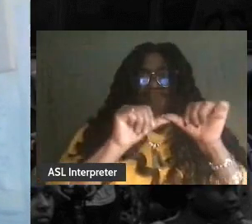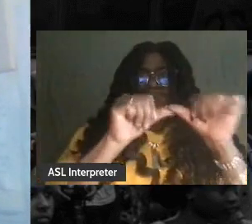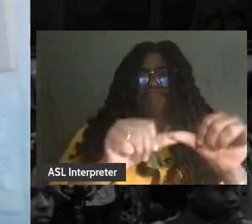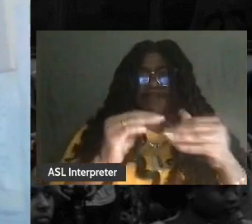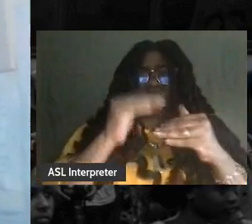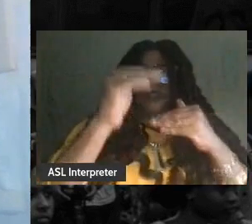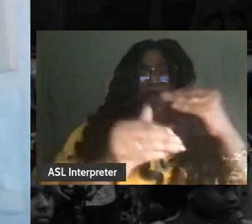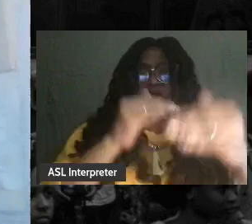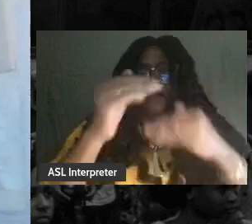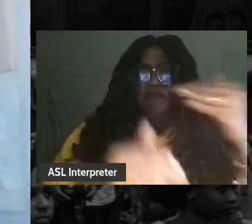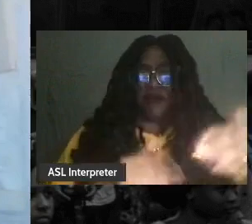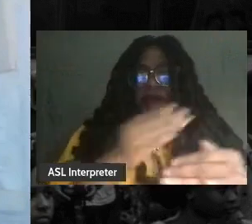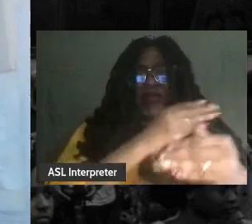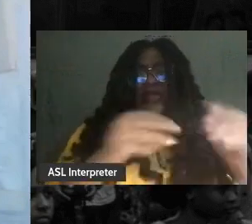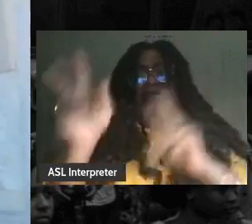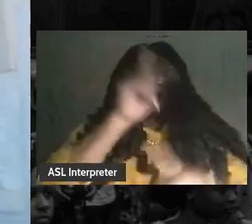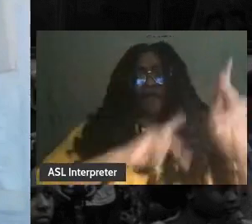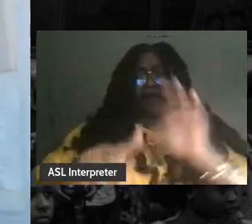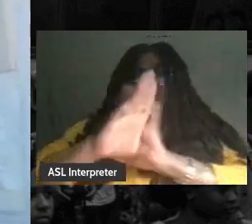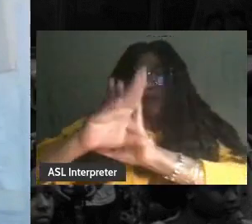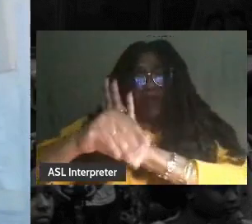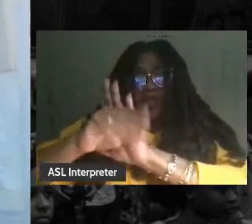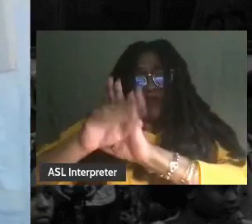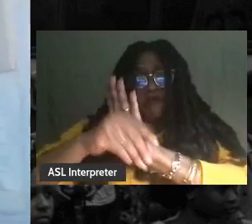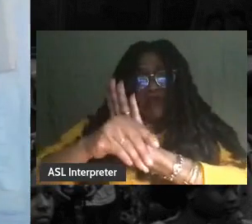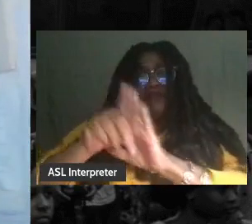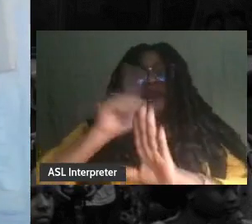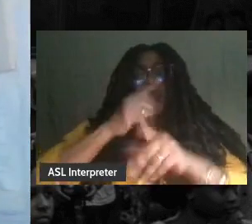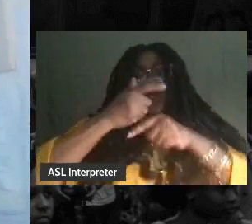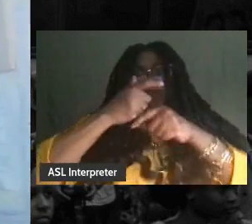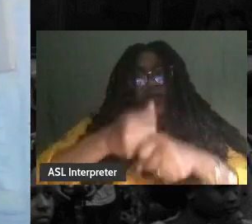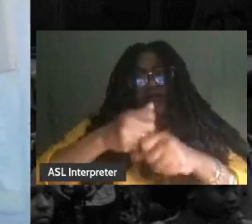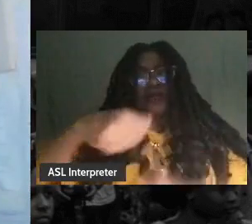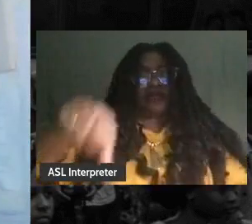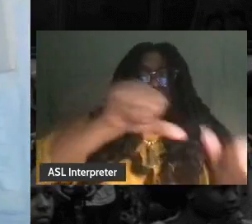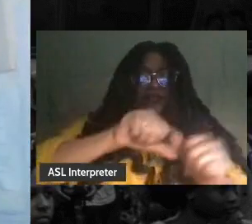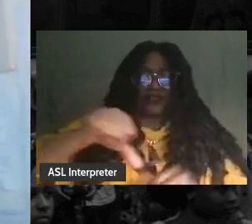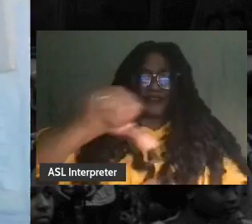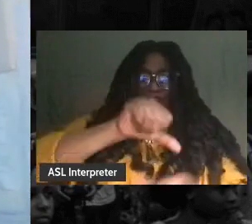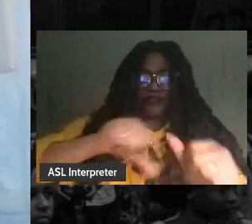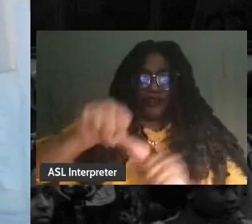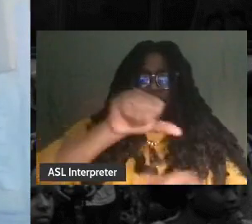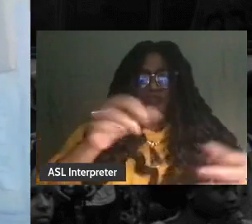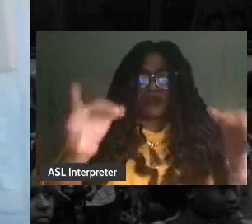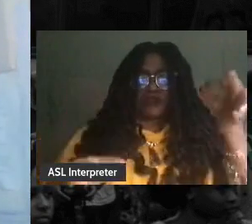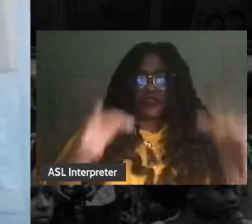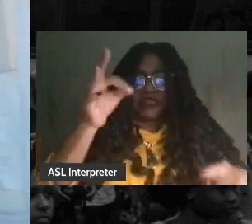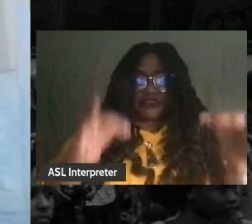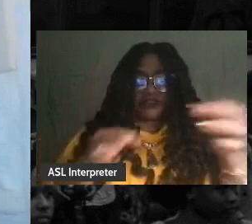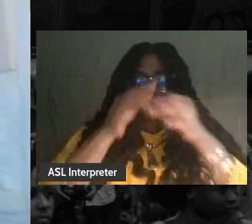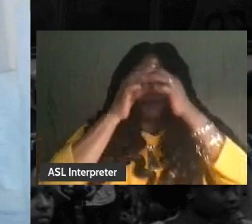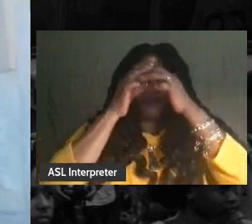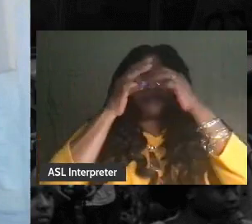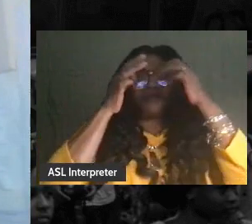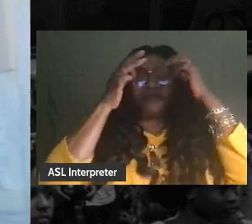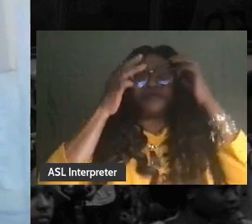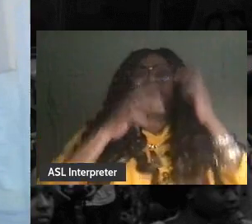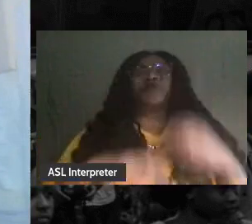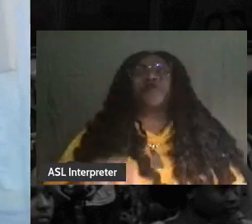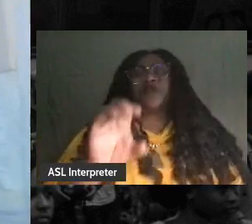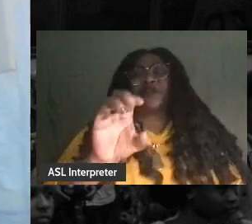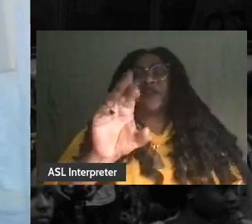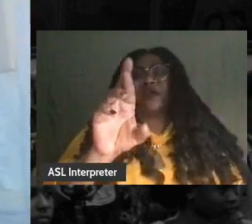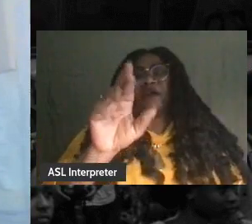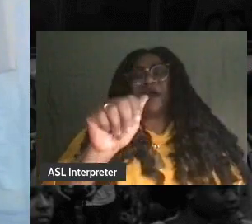an interest in social justice. The workshop discussions are curated and moderated by Craig